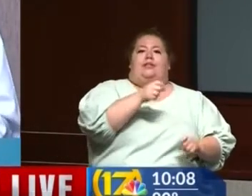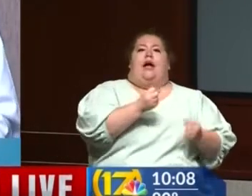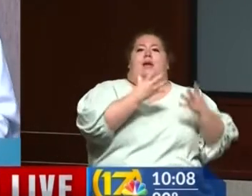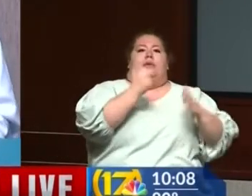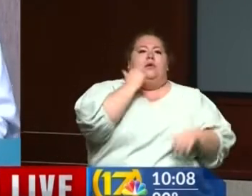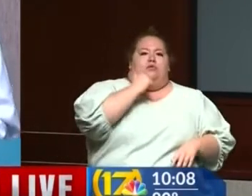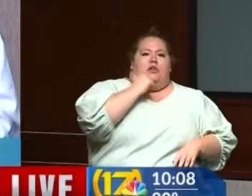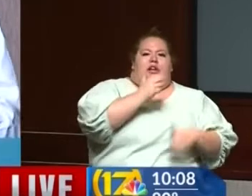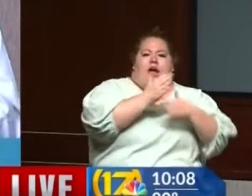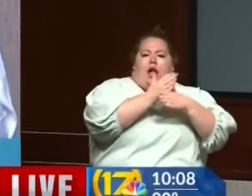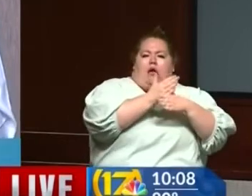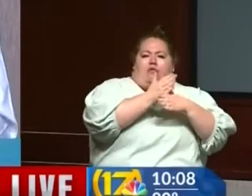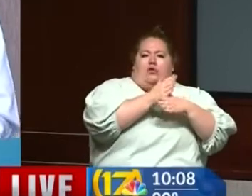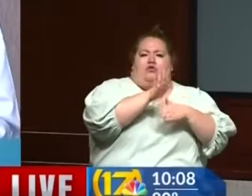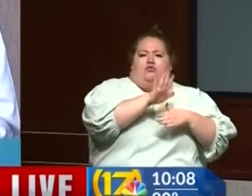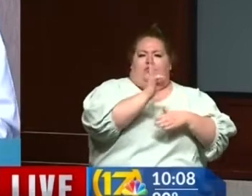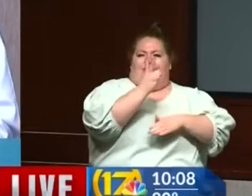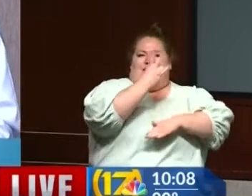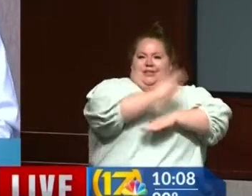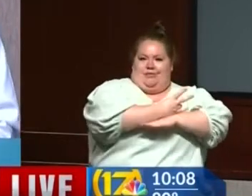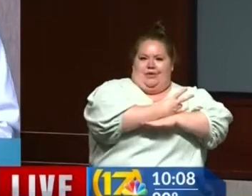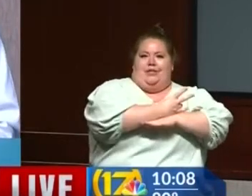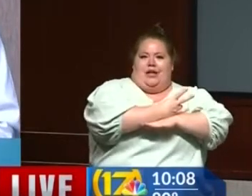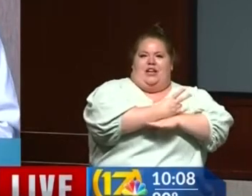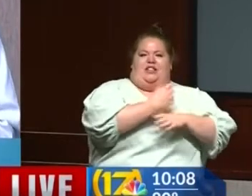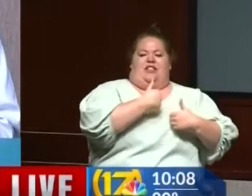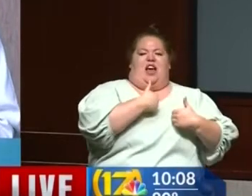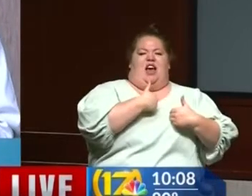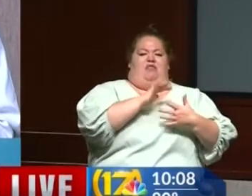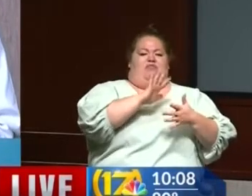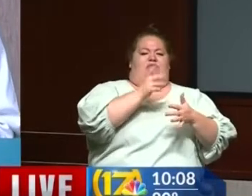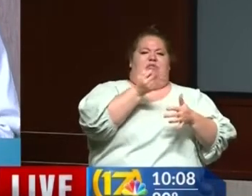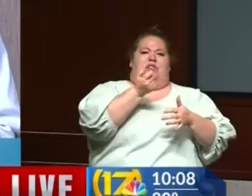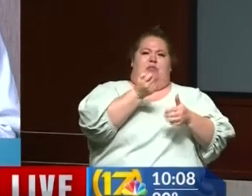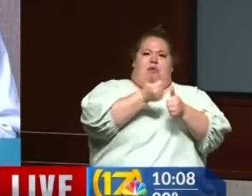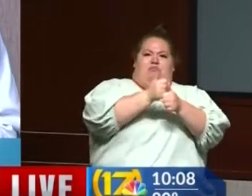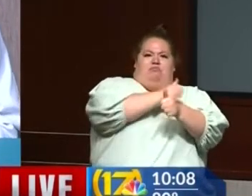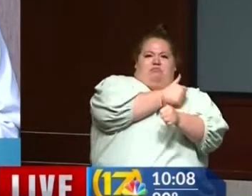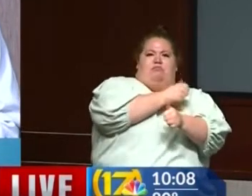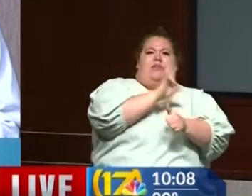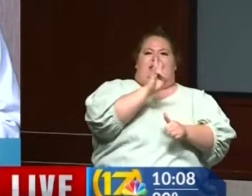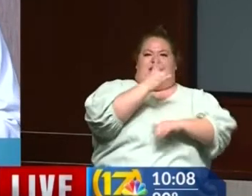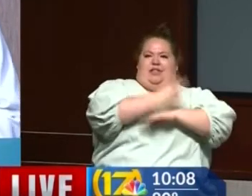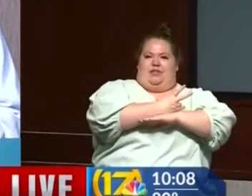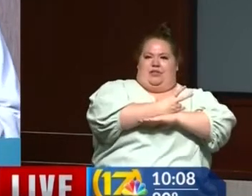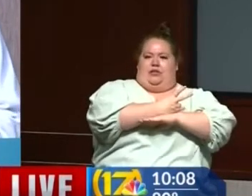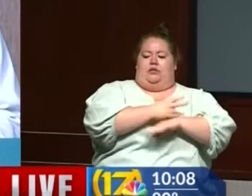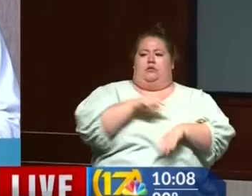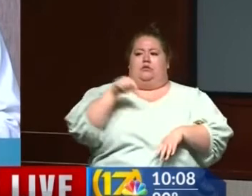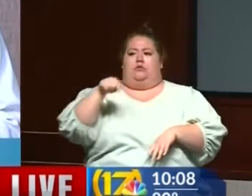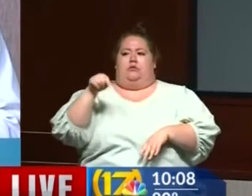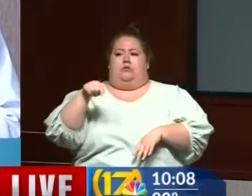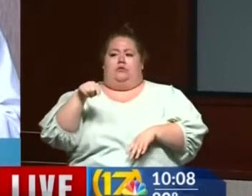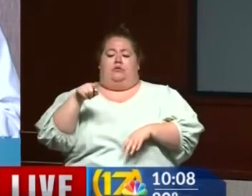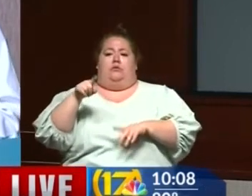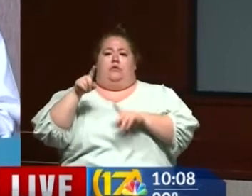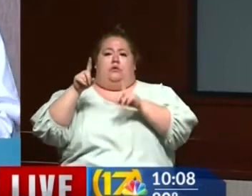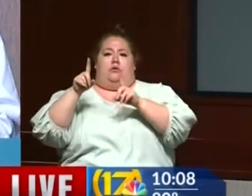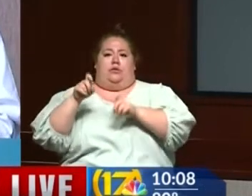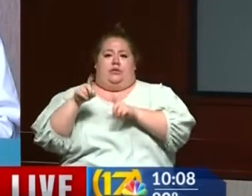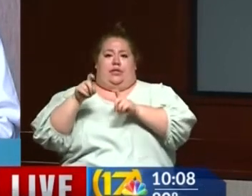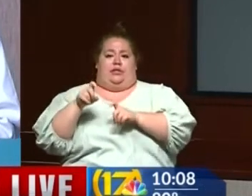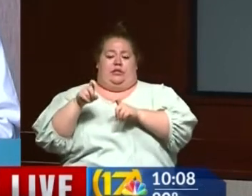over 7 days with a 7-day lag, and percent positivity is averaged